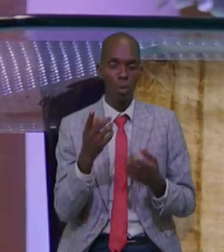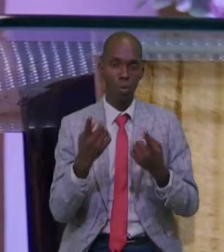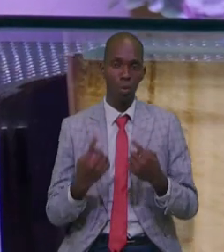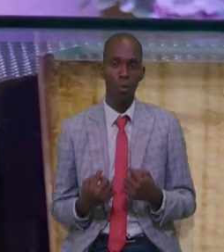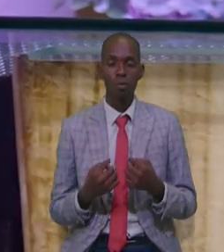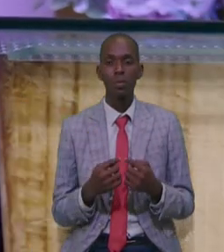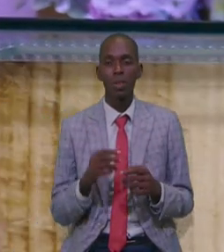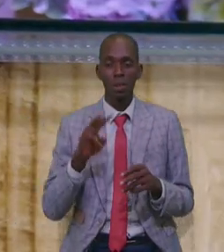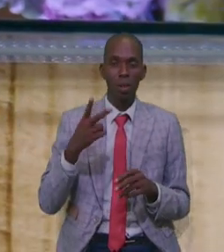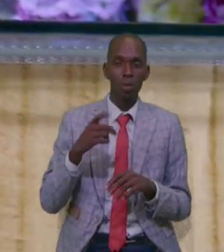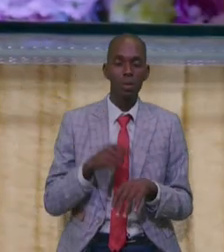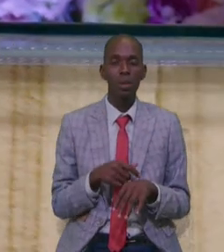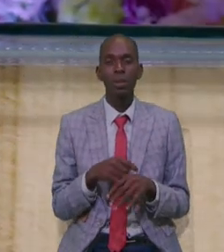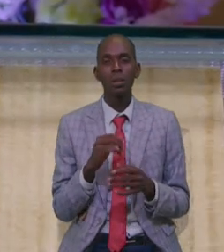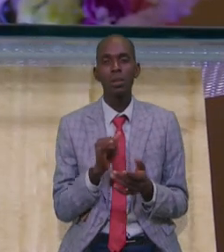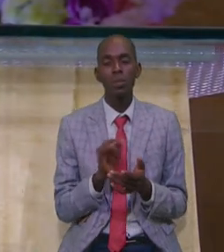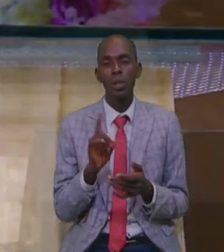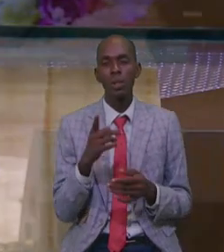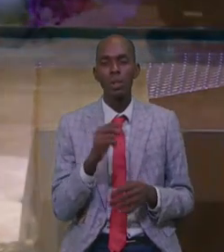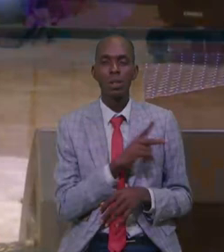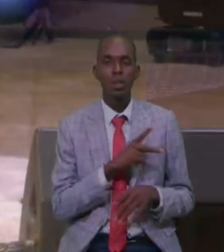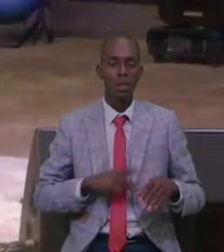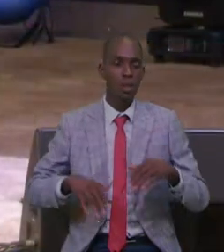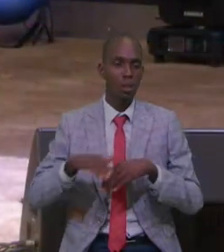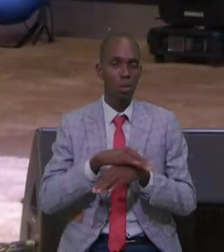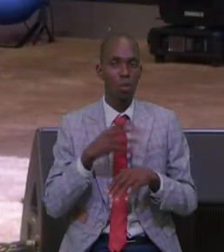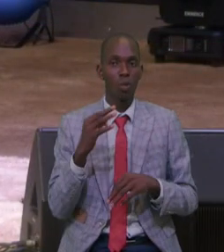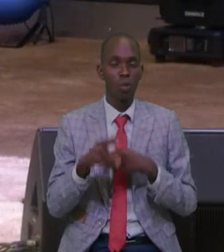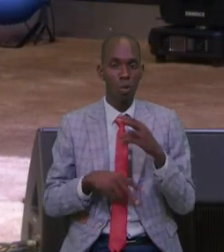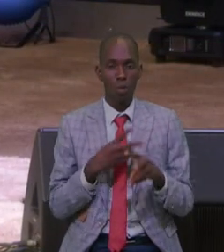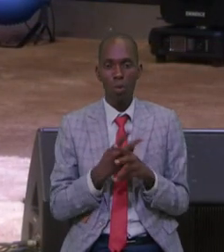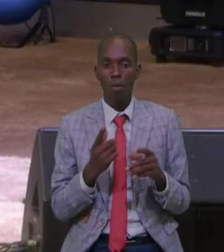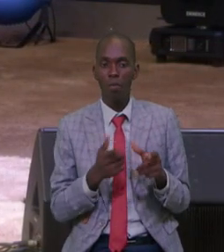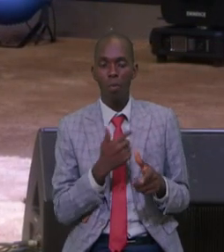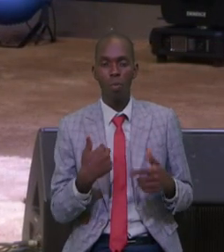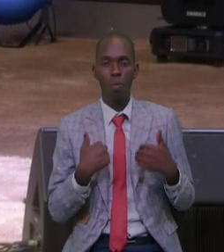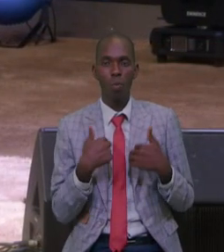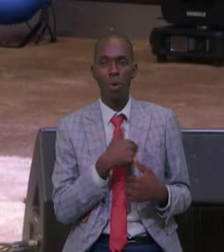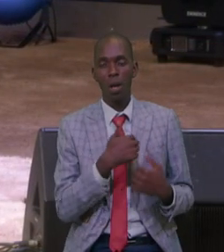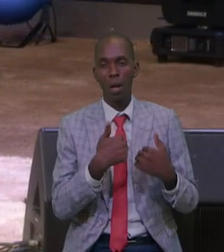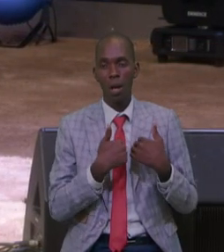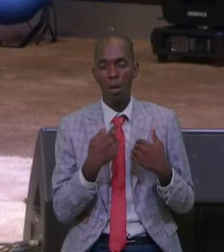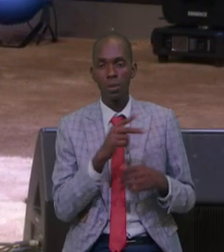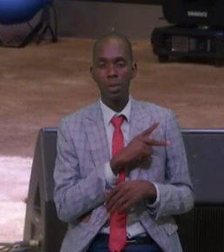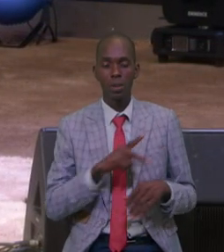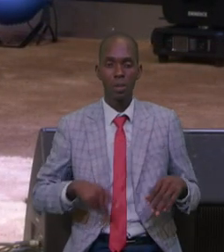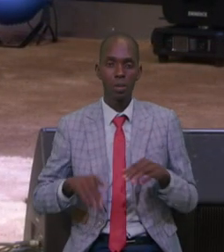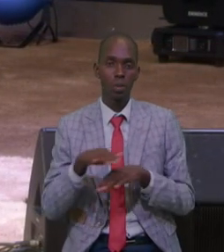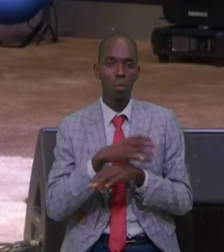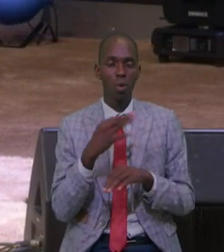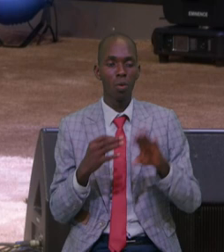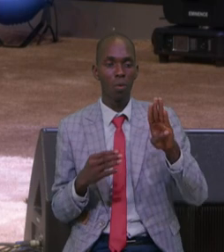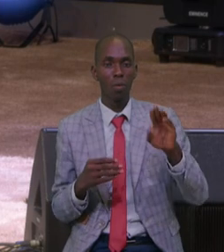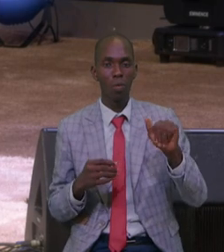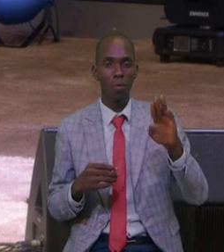there'll be kingdoms of the world. At first we have the kingdom of Babylon, and then we have the Medo-Persian Empire, another